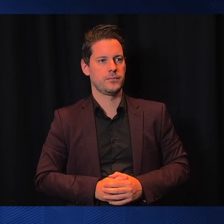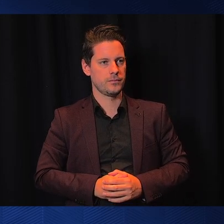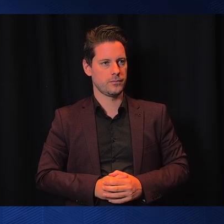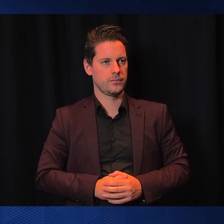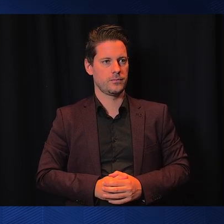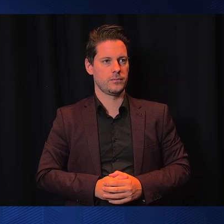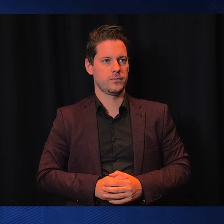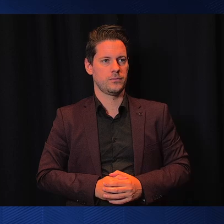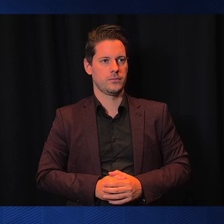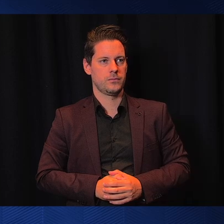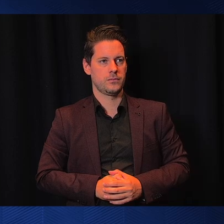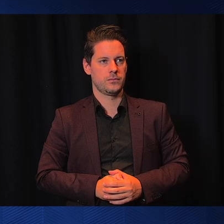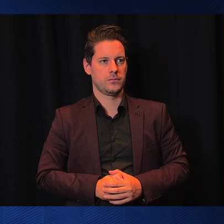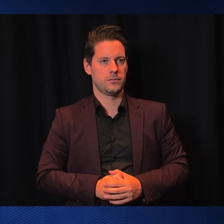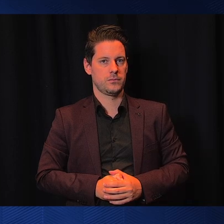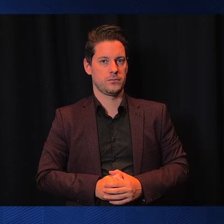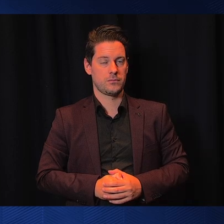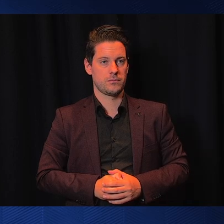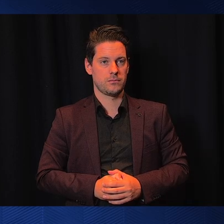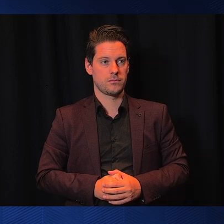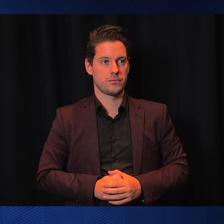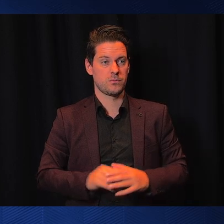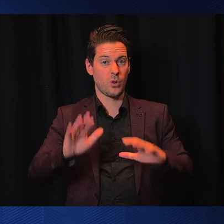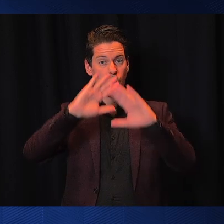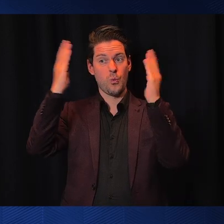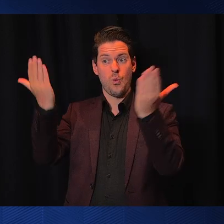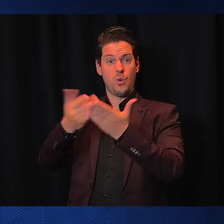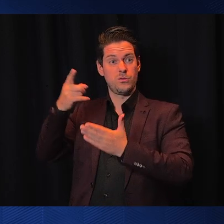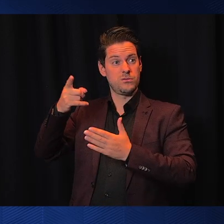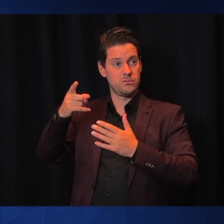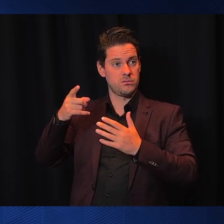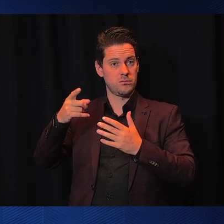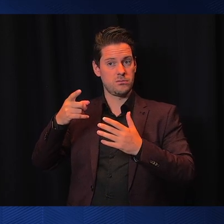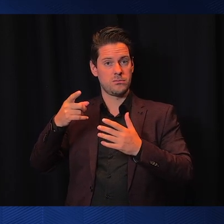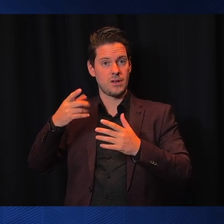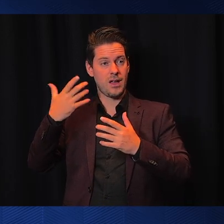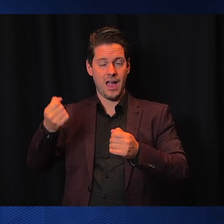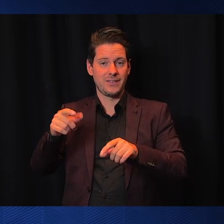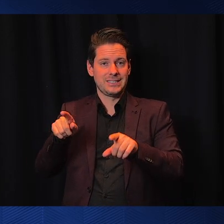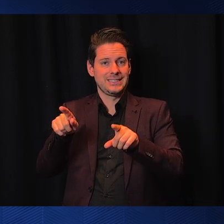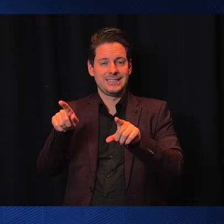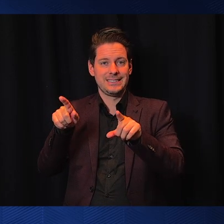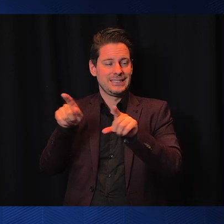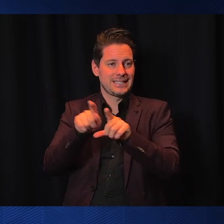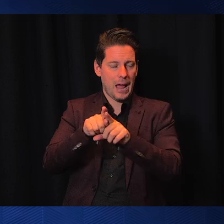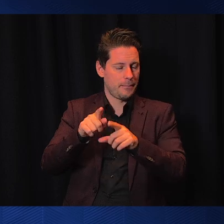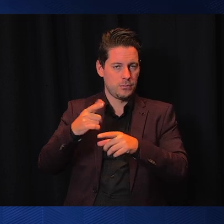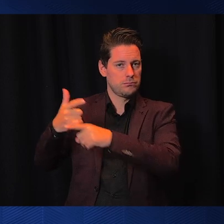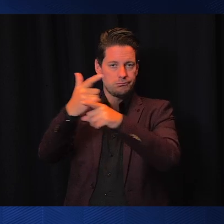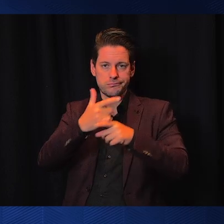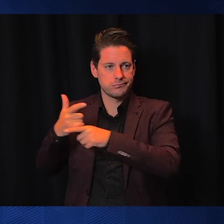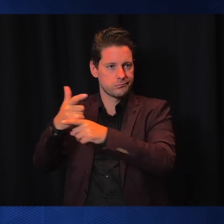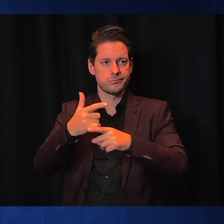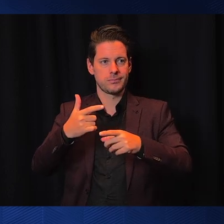The same conversation happening at the global level, what's so-called grand bargain, humanitarian reform, localization, all of